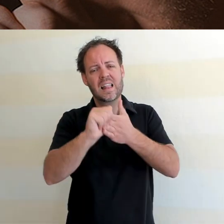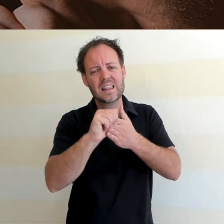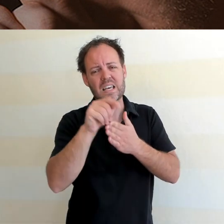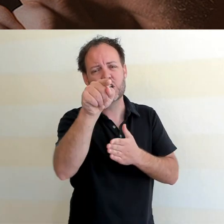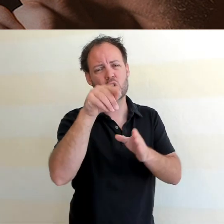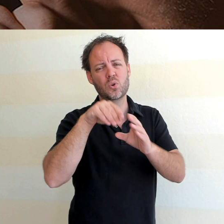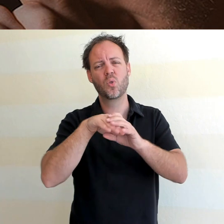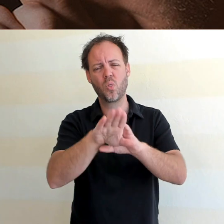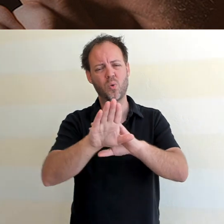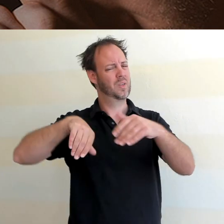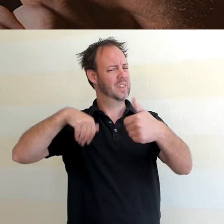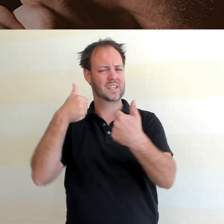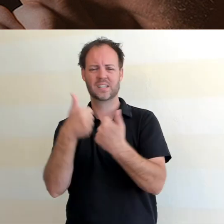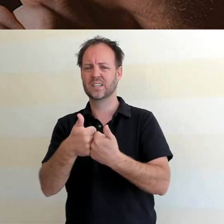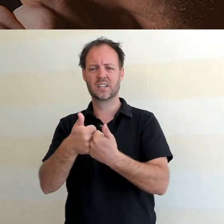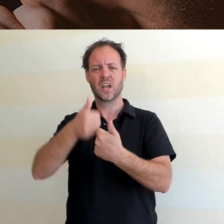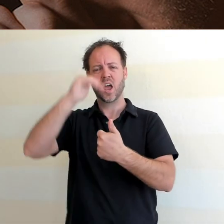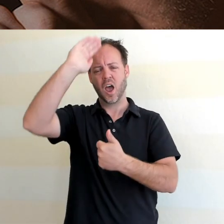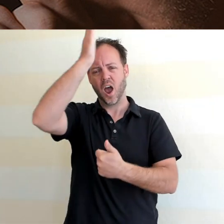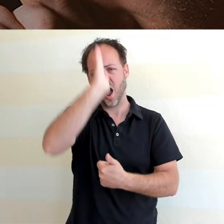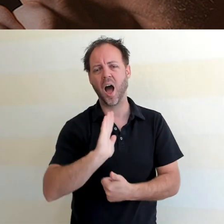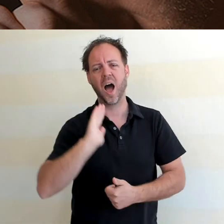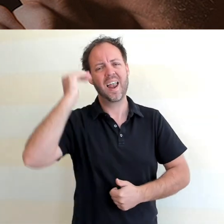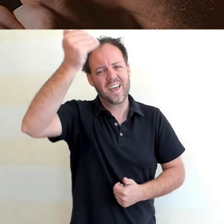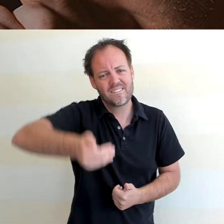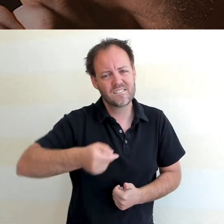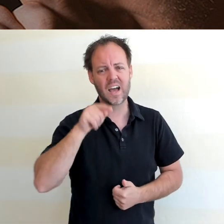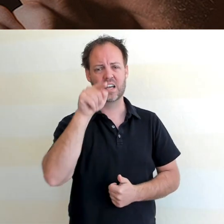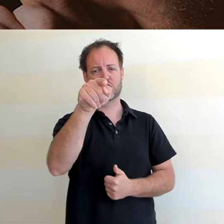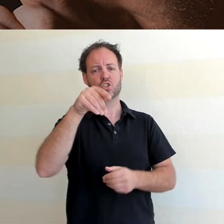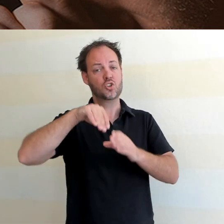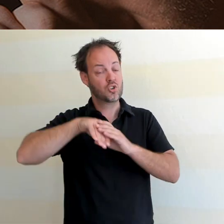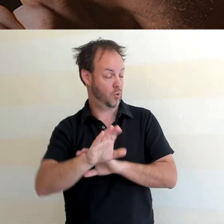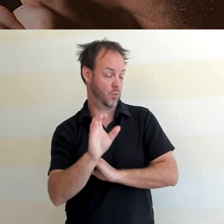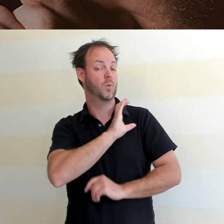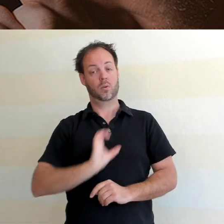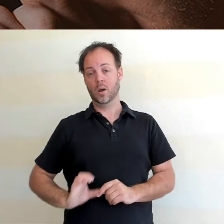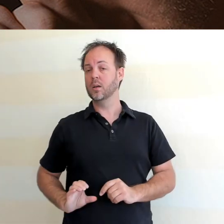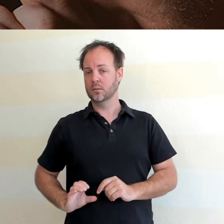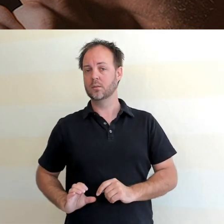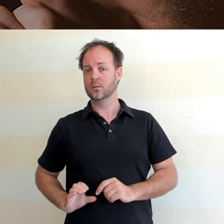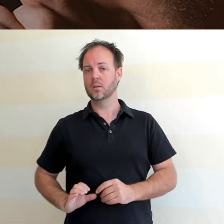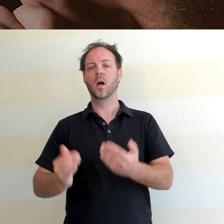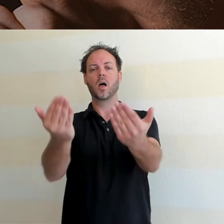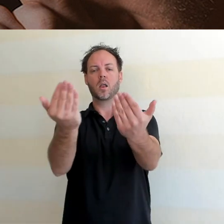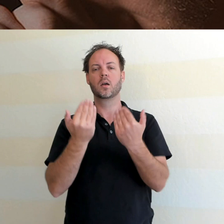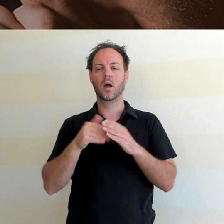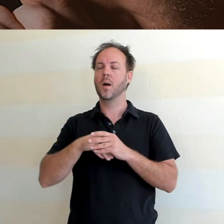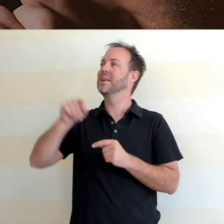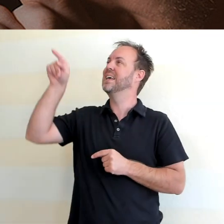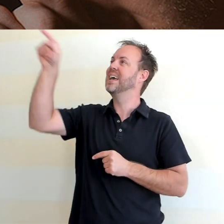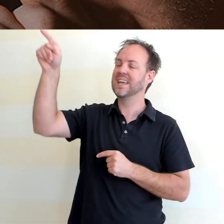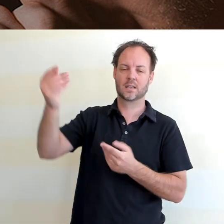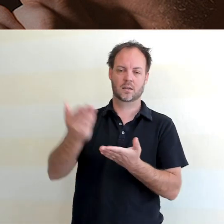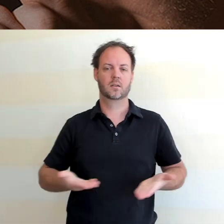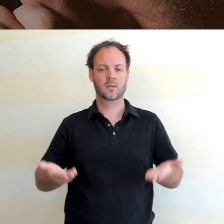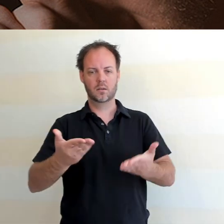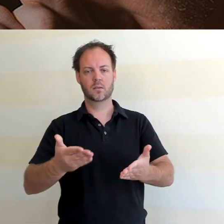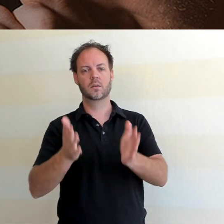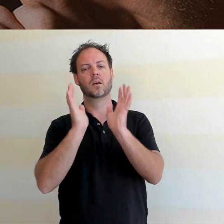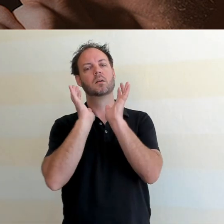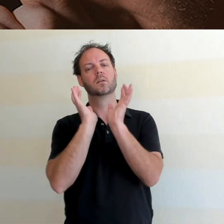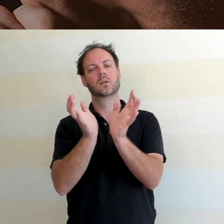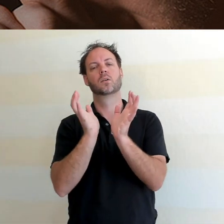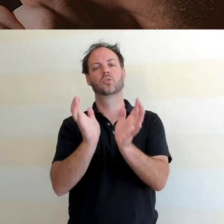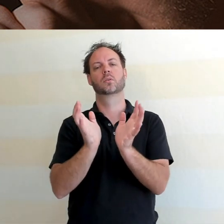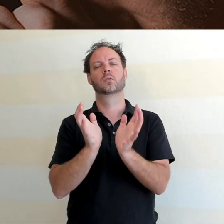it. God invites you, through Christ, to come into his presence and to talk with